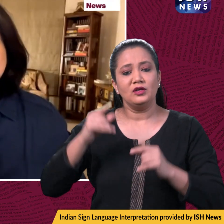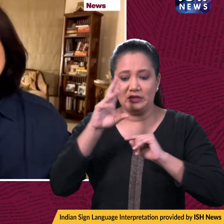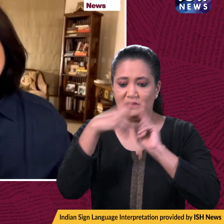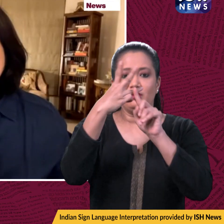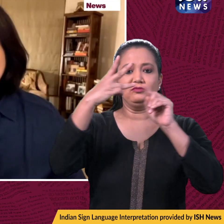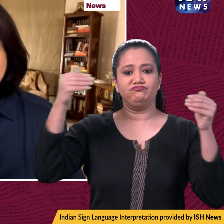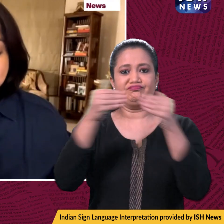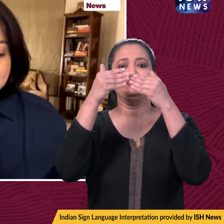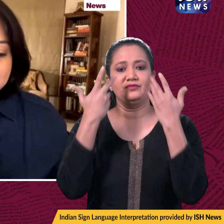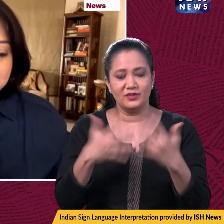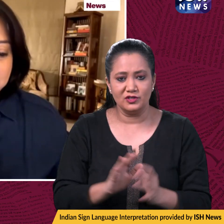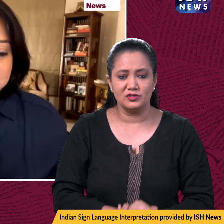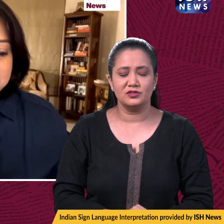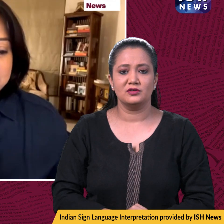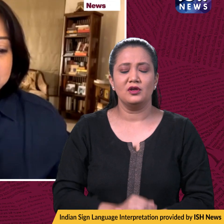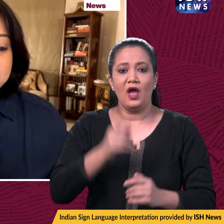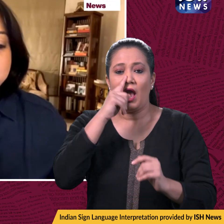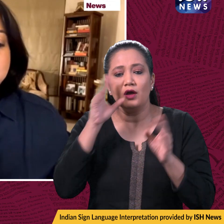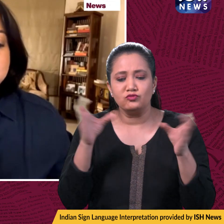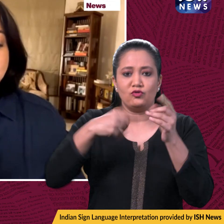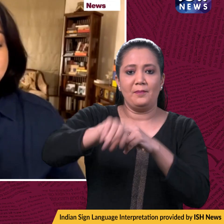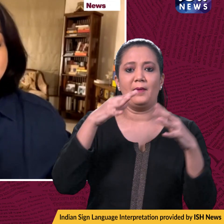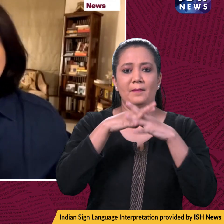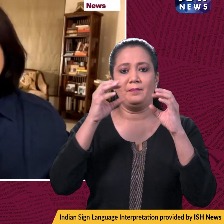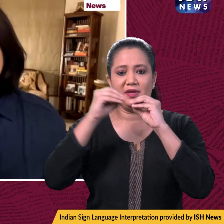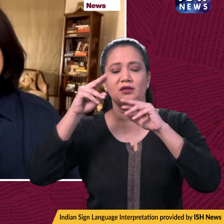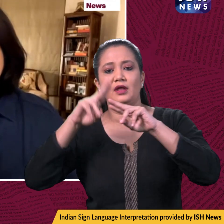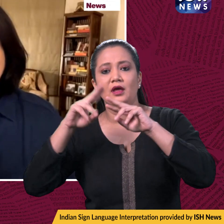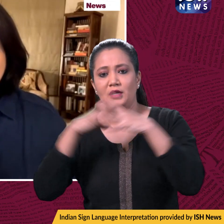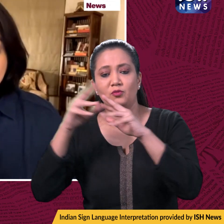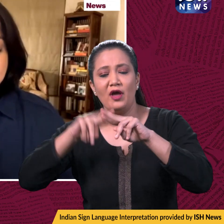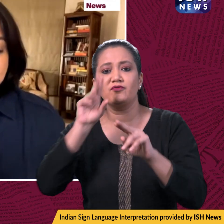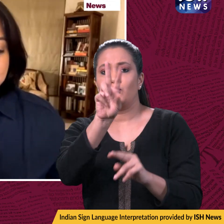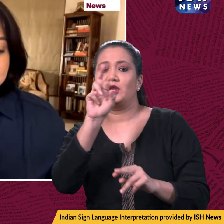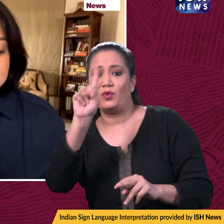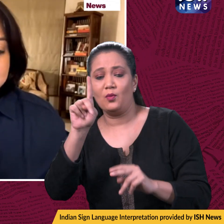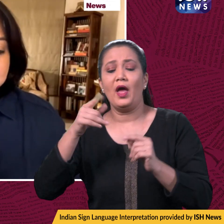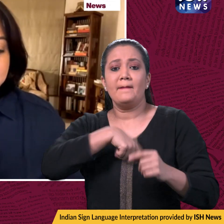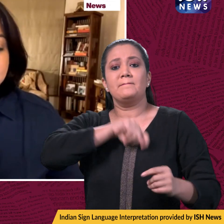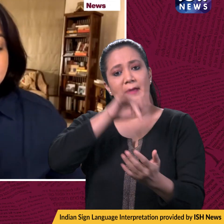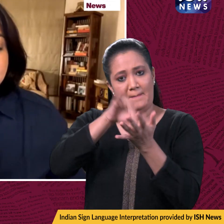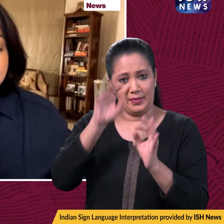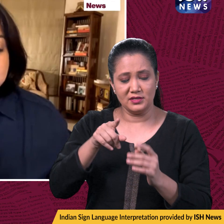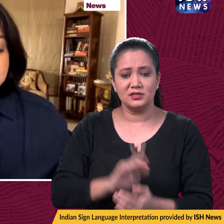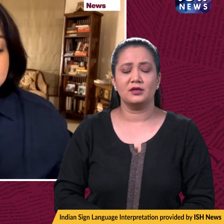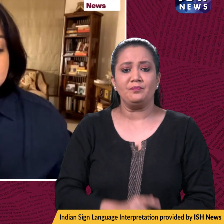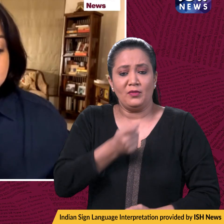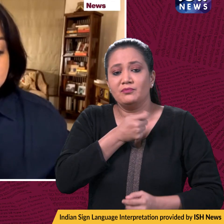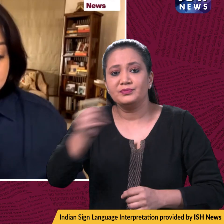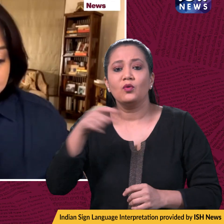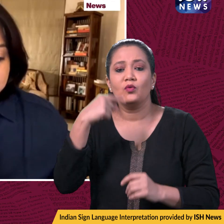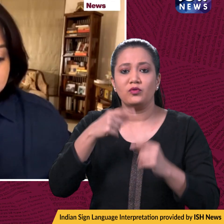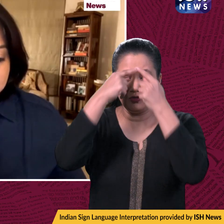Sindhu has entered the 3rd round of the women's singles BWF World Championship 2021 in Spain after